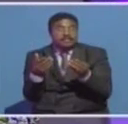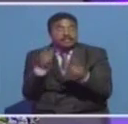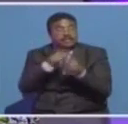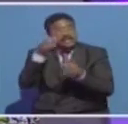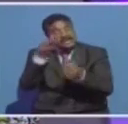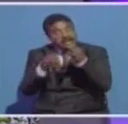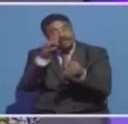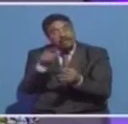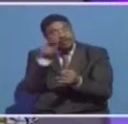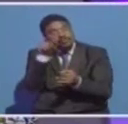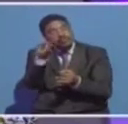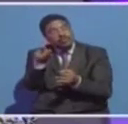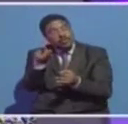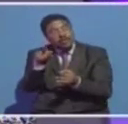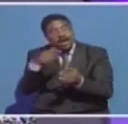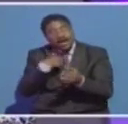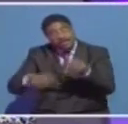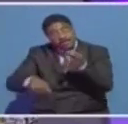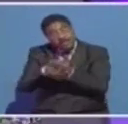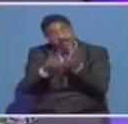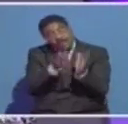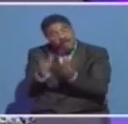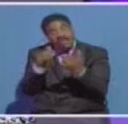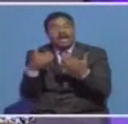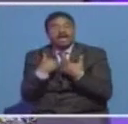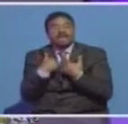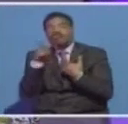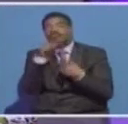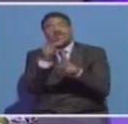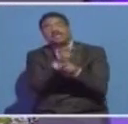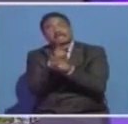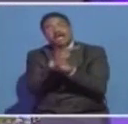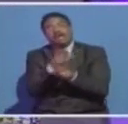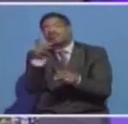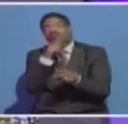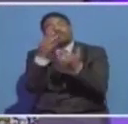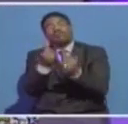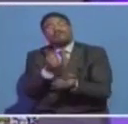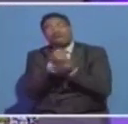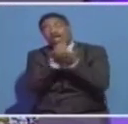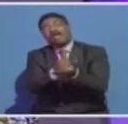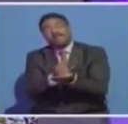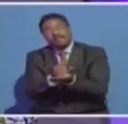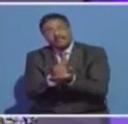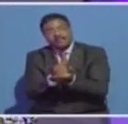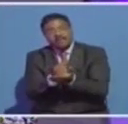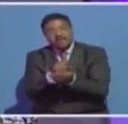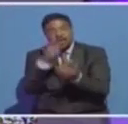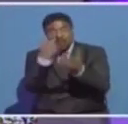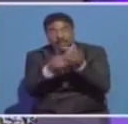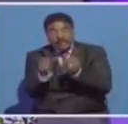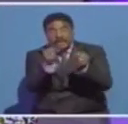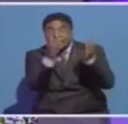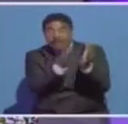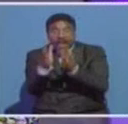on a private agenda where you couldn't care less, you don't want to help the strategic plan come to